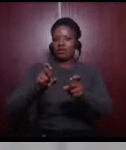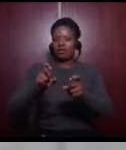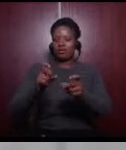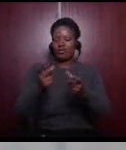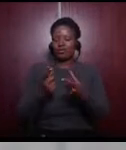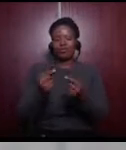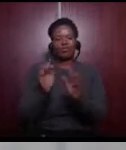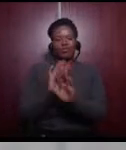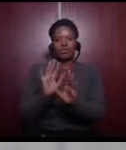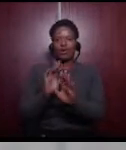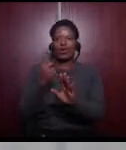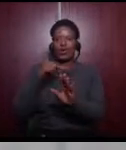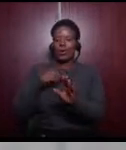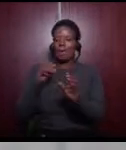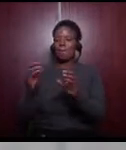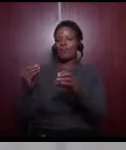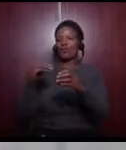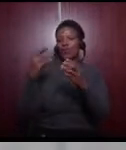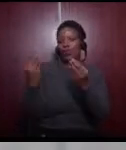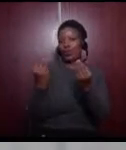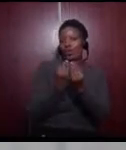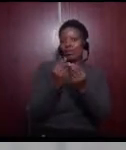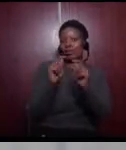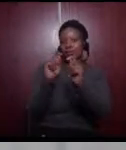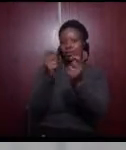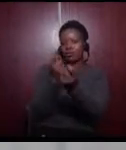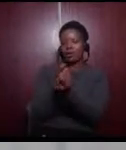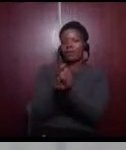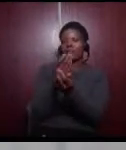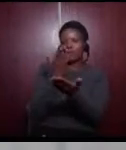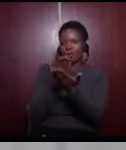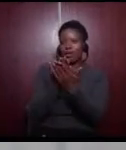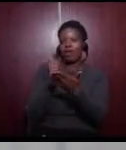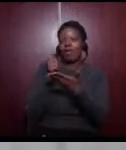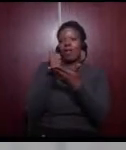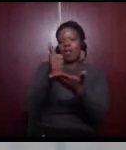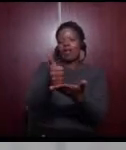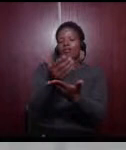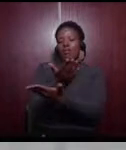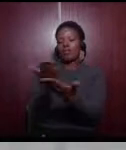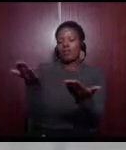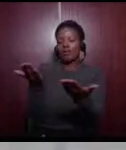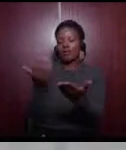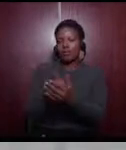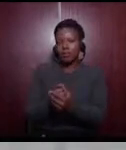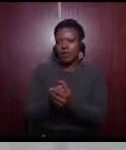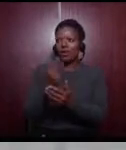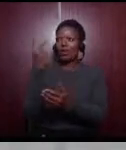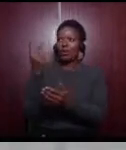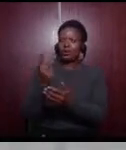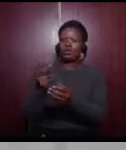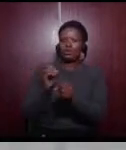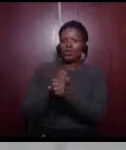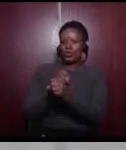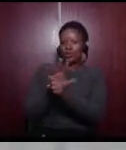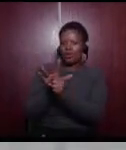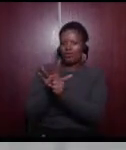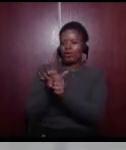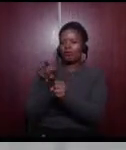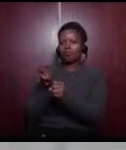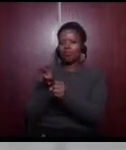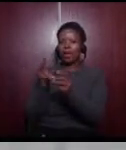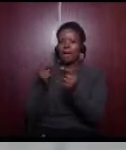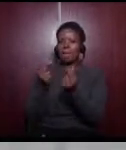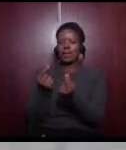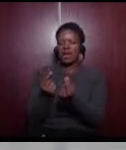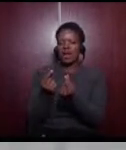disaster happens. And on the question of the COVID funds, I think maybe because there was a